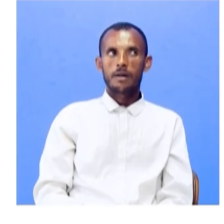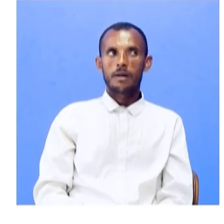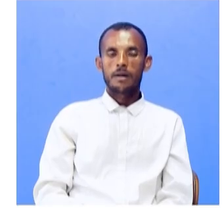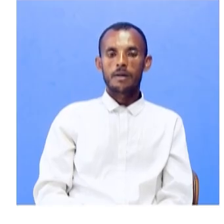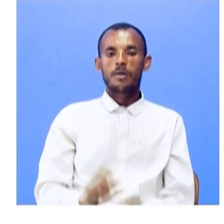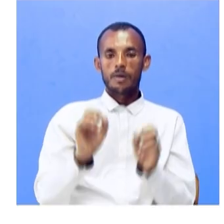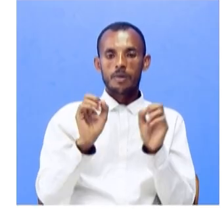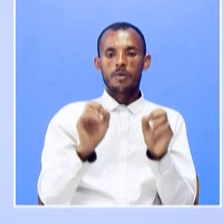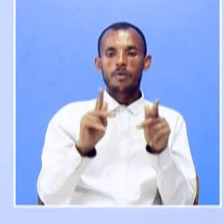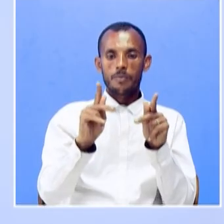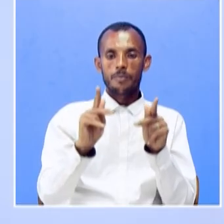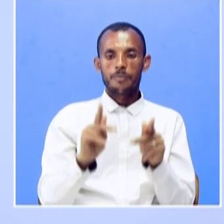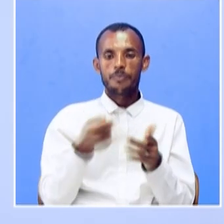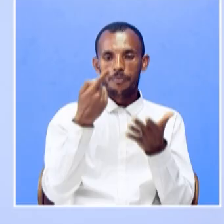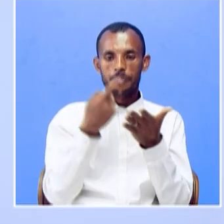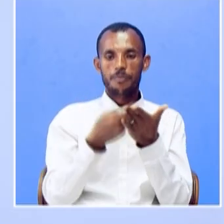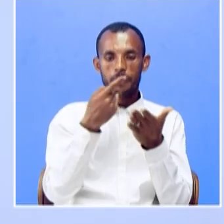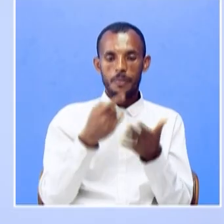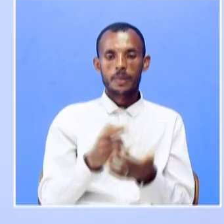Okay. Here,